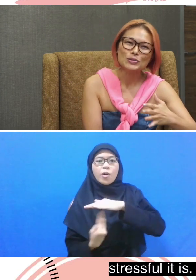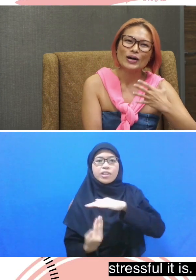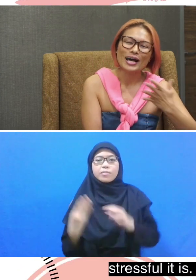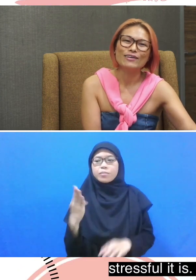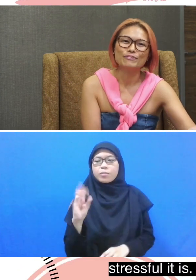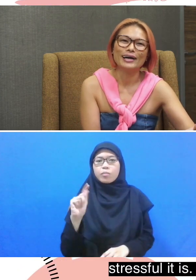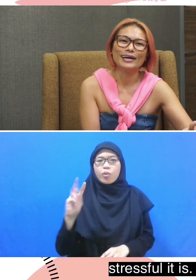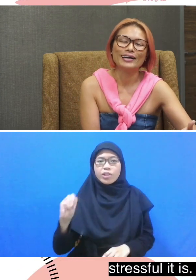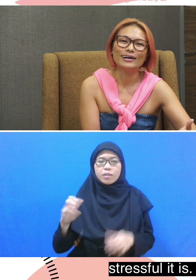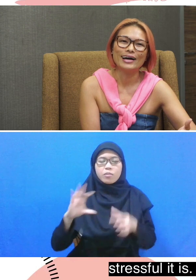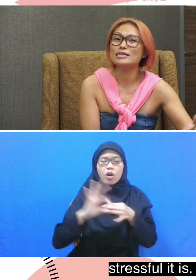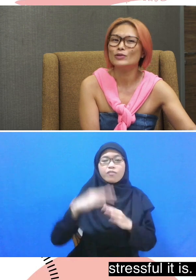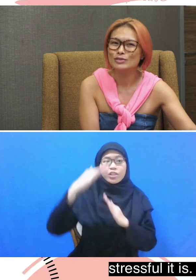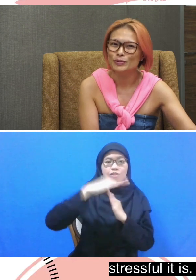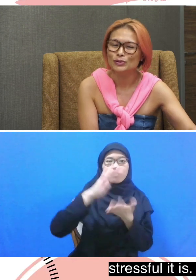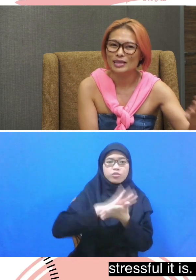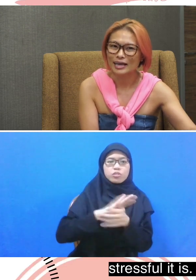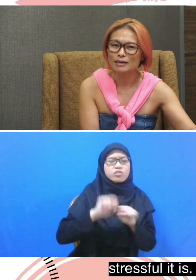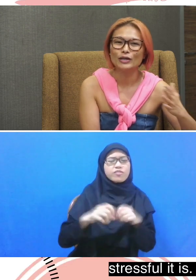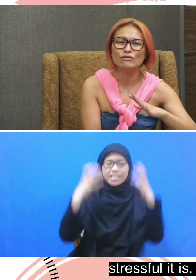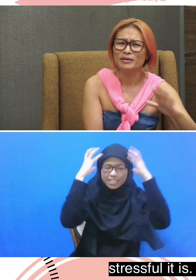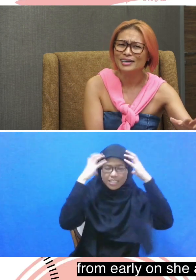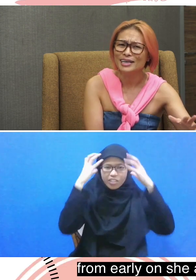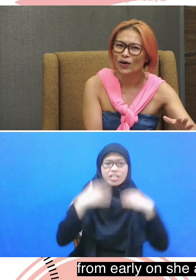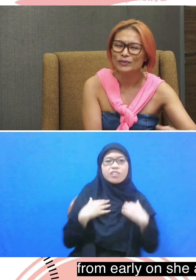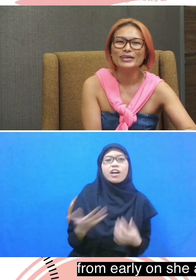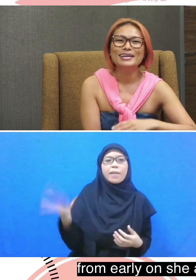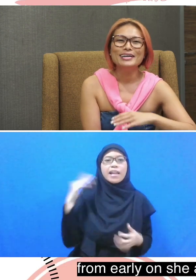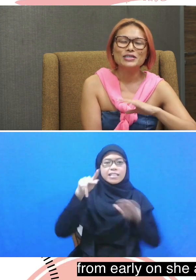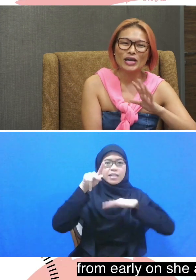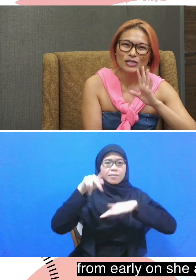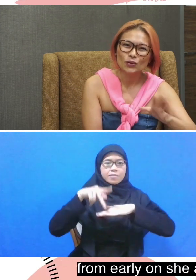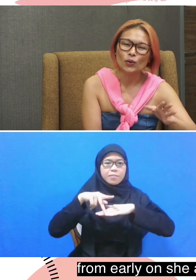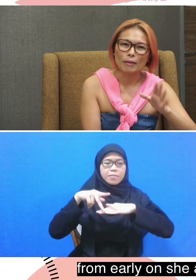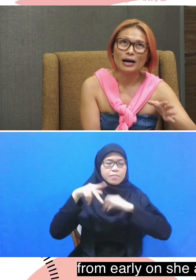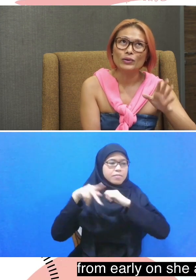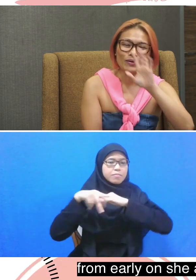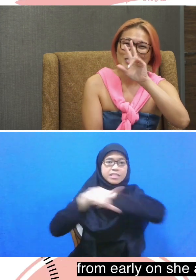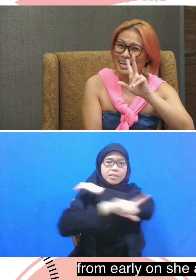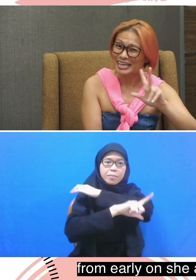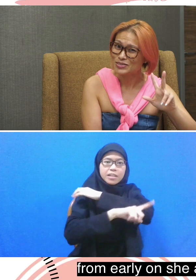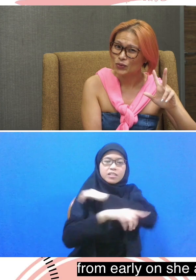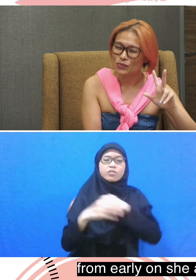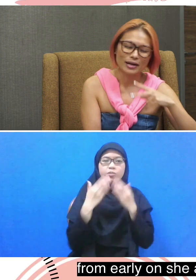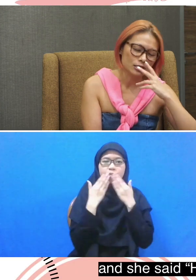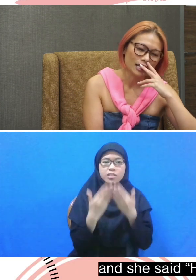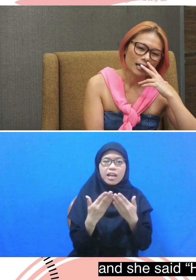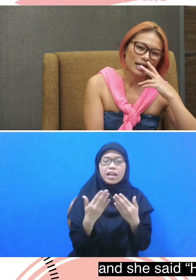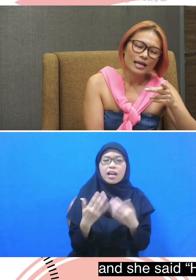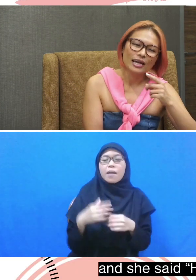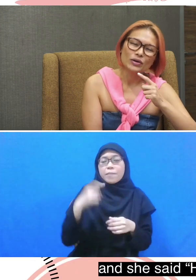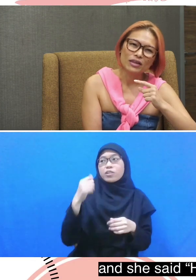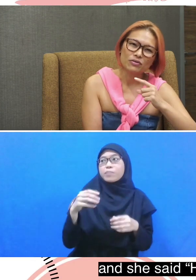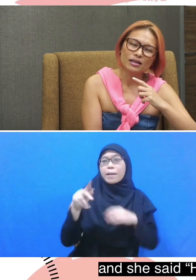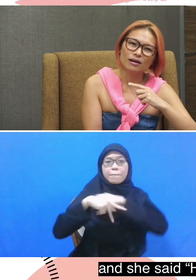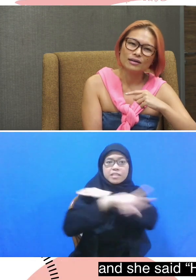I also have my ex-principal to thank, because from early on, she actually told my mom when I was like 8 years old, right? And she said,